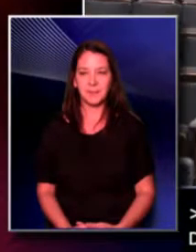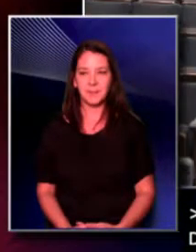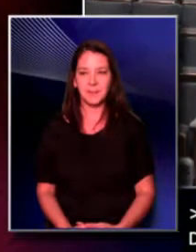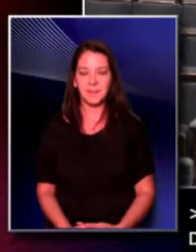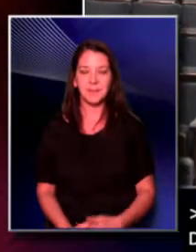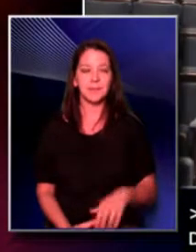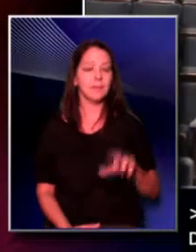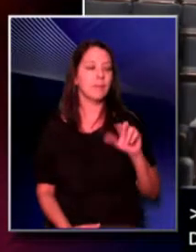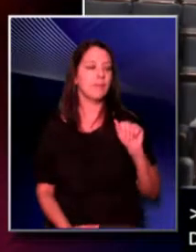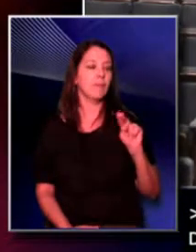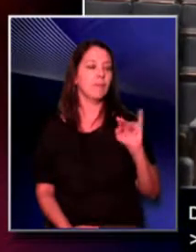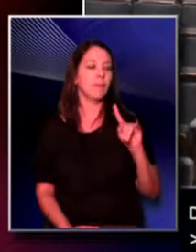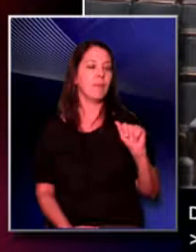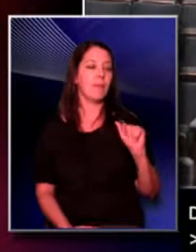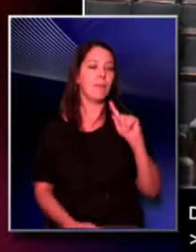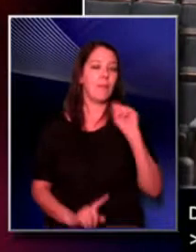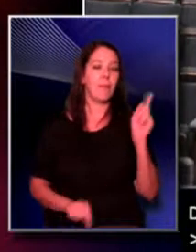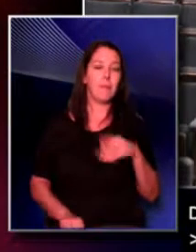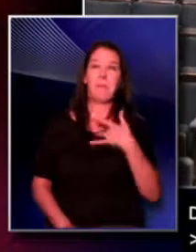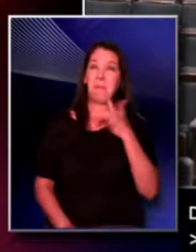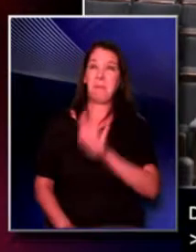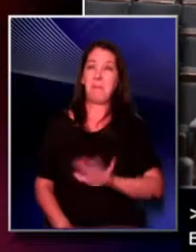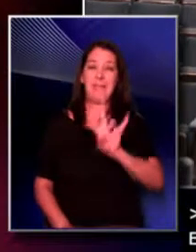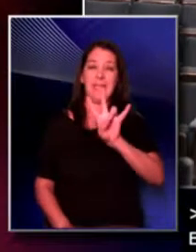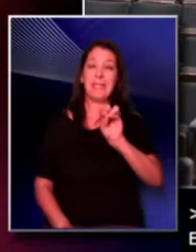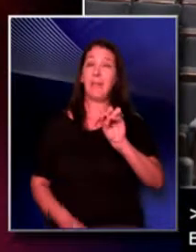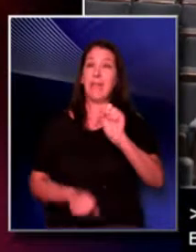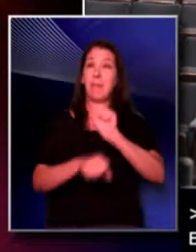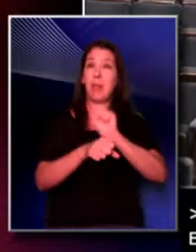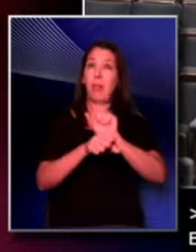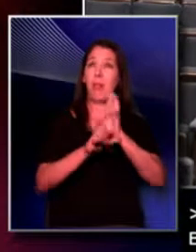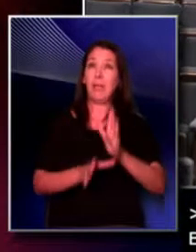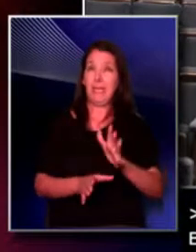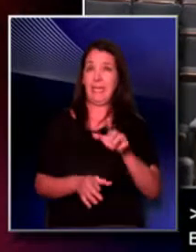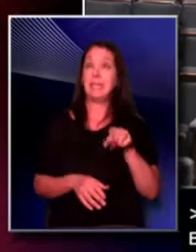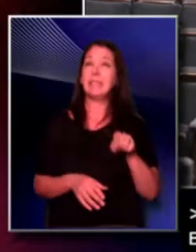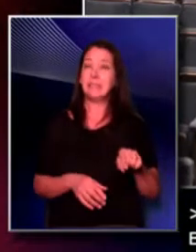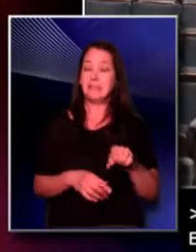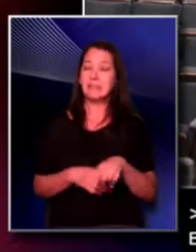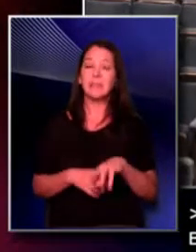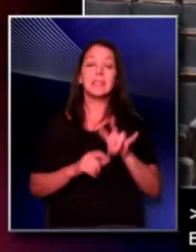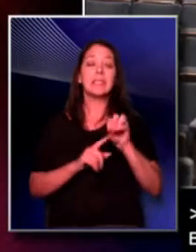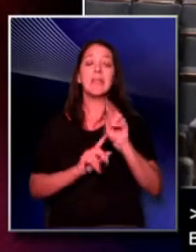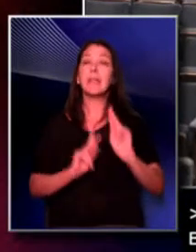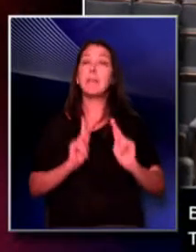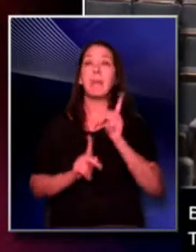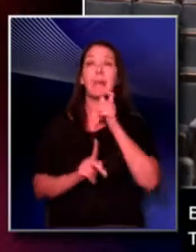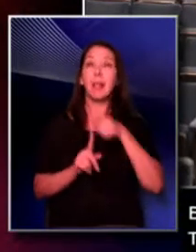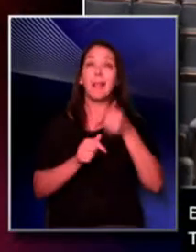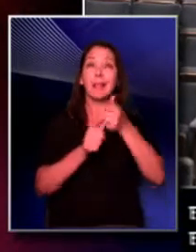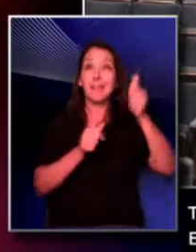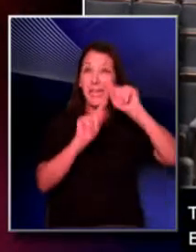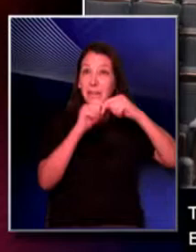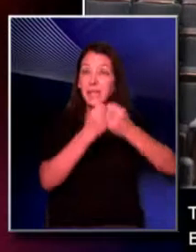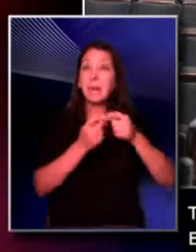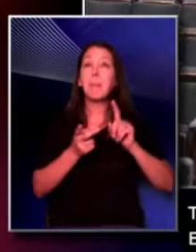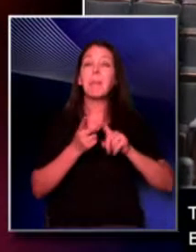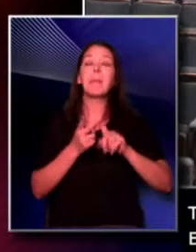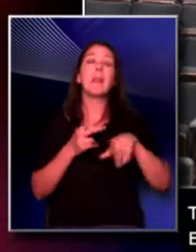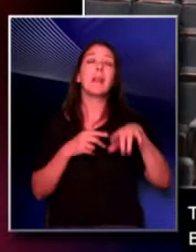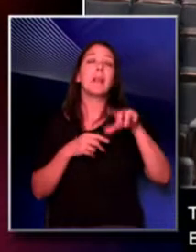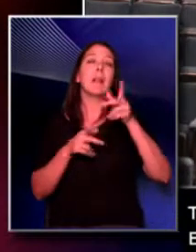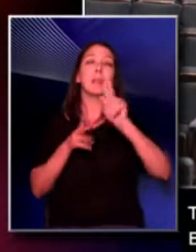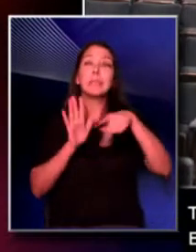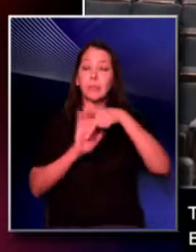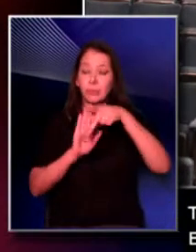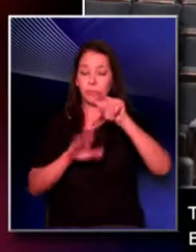That would be about 70 employees from around the state. That includes all of the executive team, the principals, regional directors,